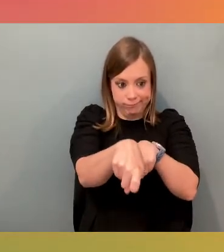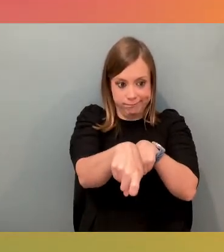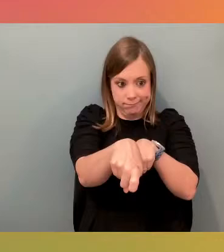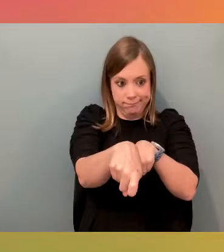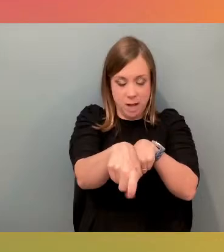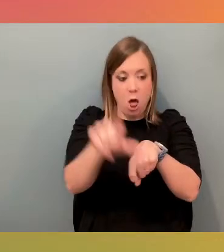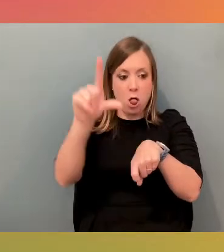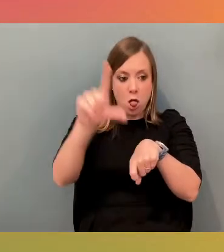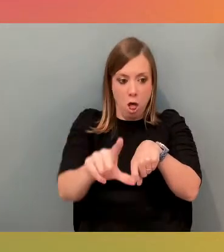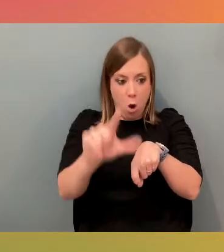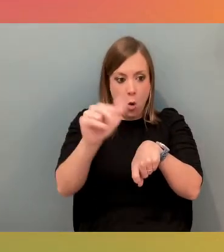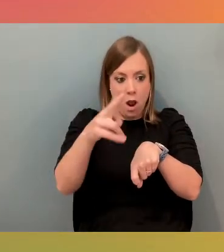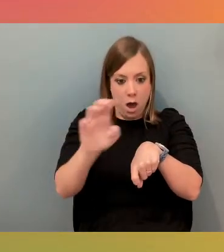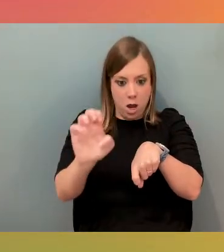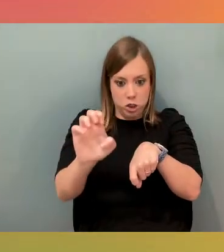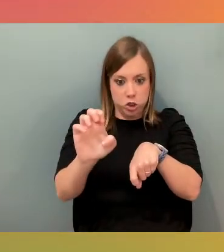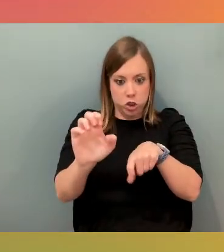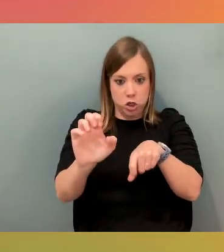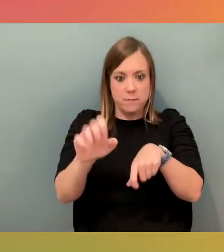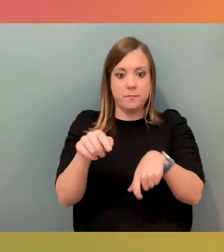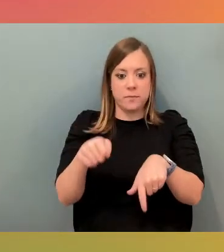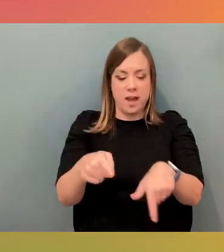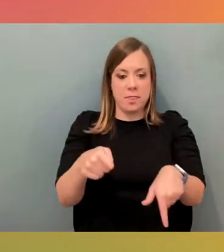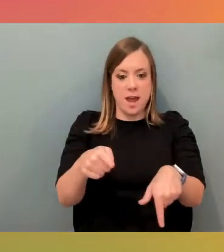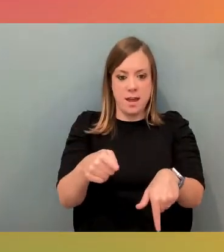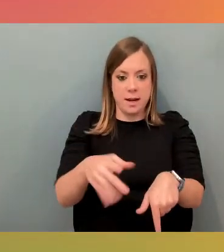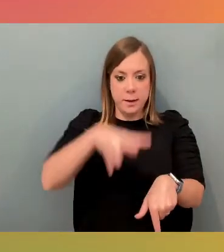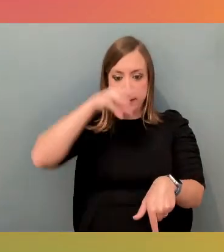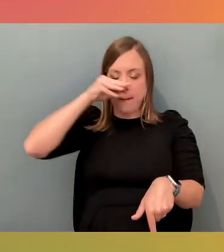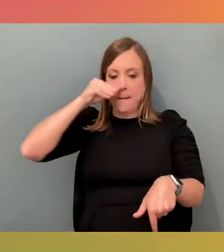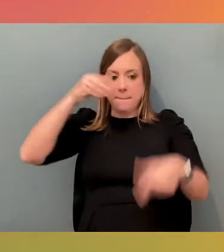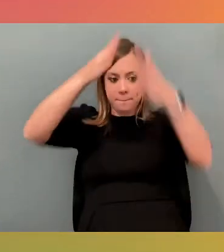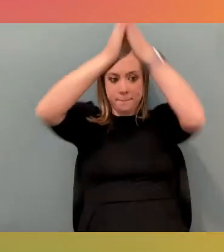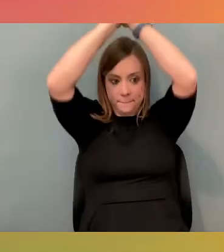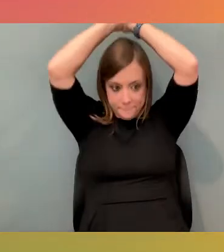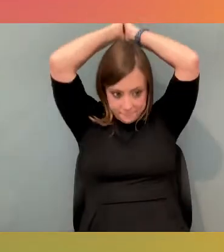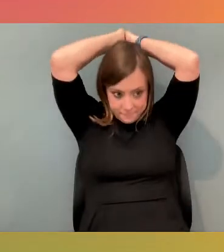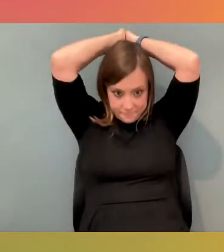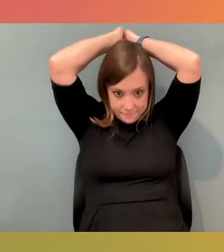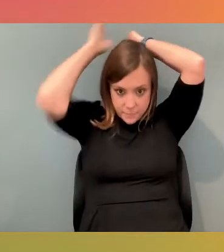Inhale, arms come up. Exhale, shoulder stretch, 1 breath.